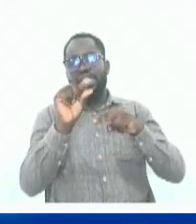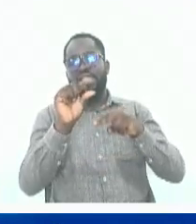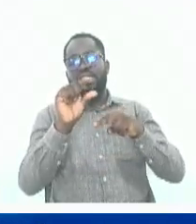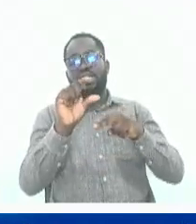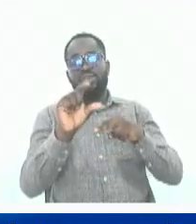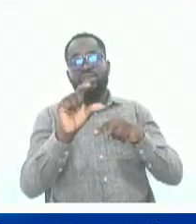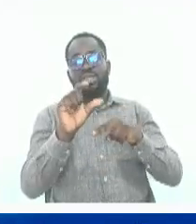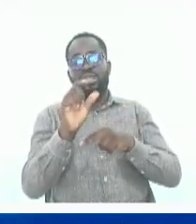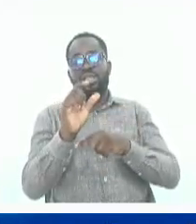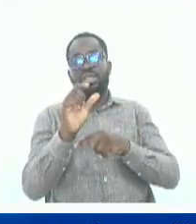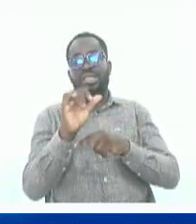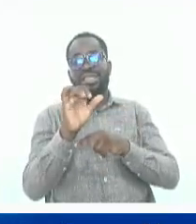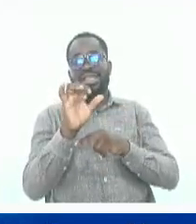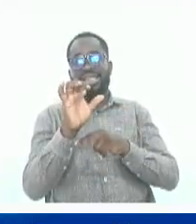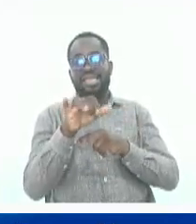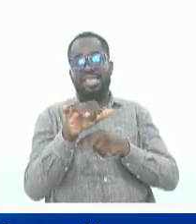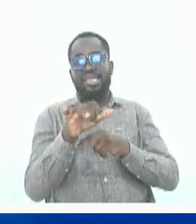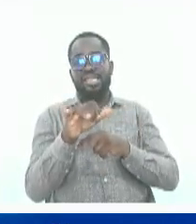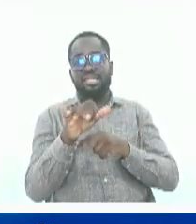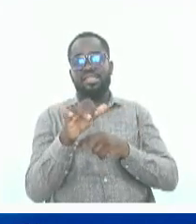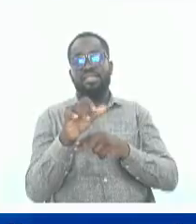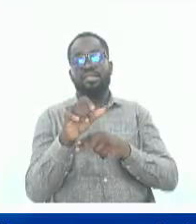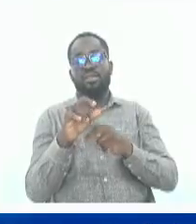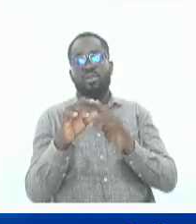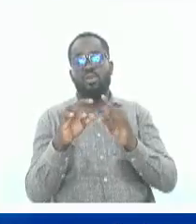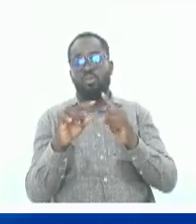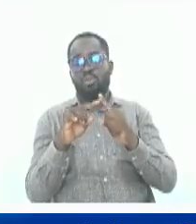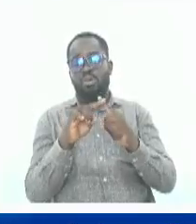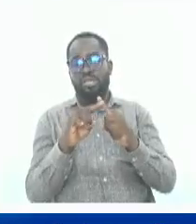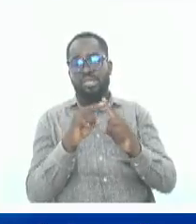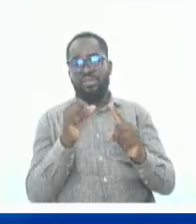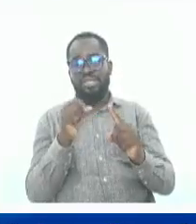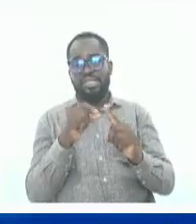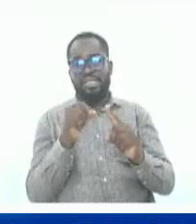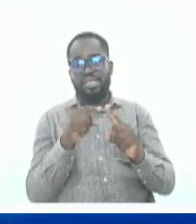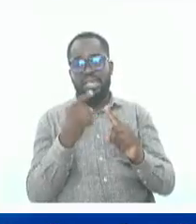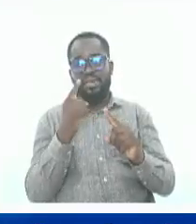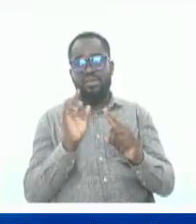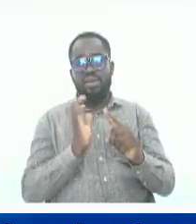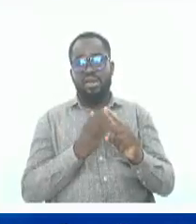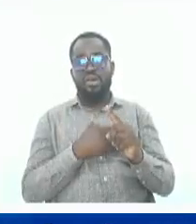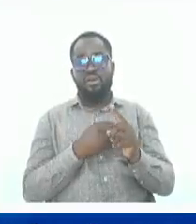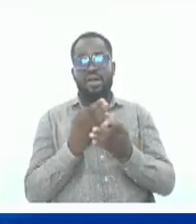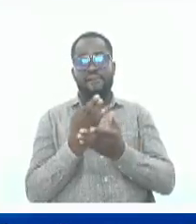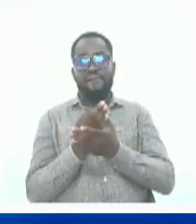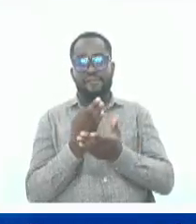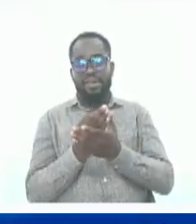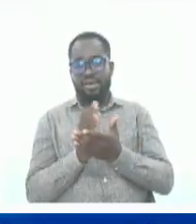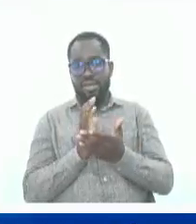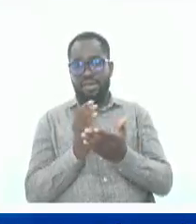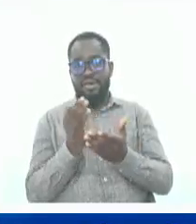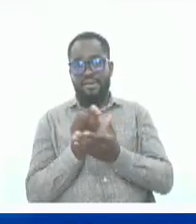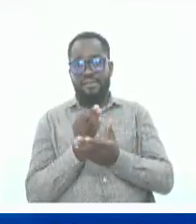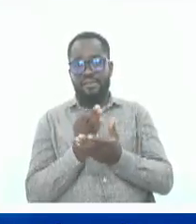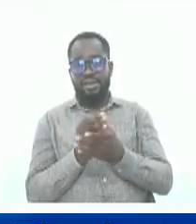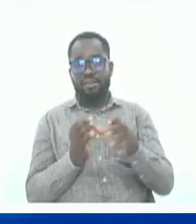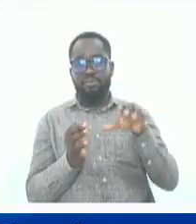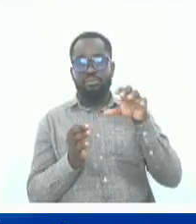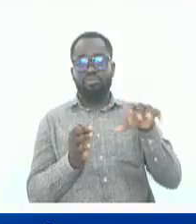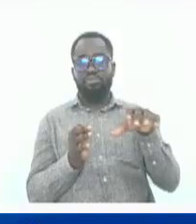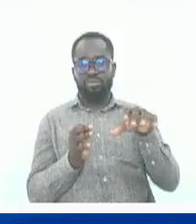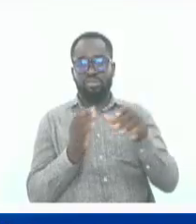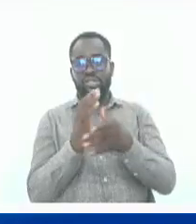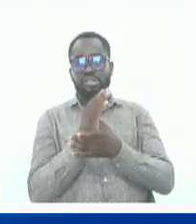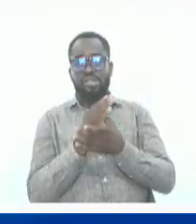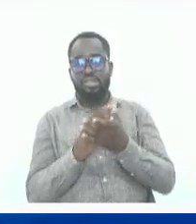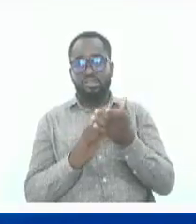which is a positive signal for our fund because our fund has positions in some